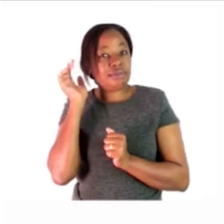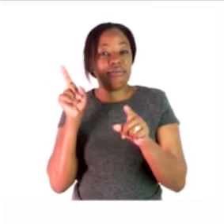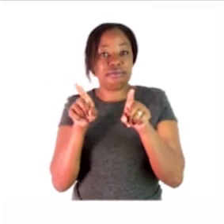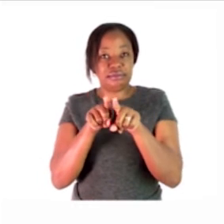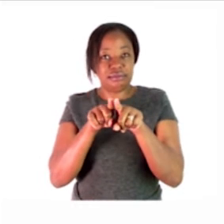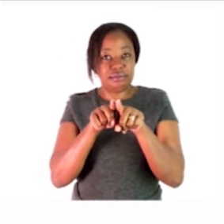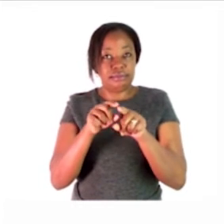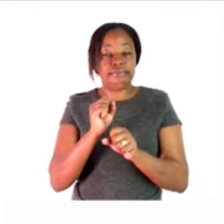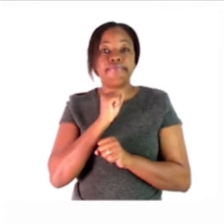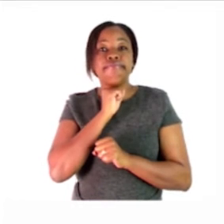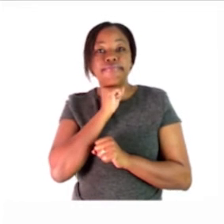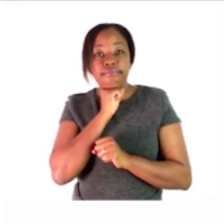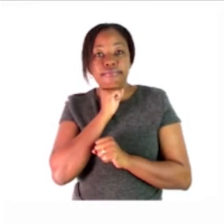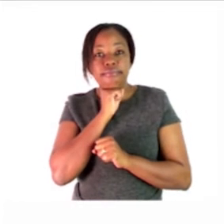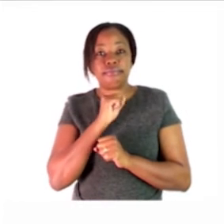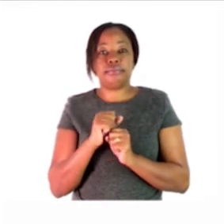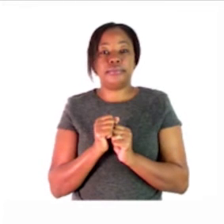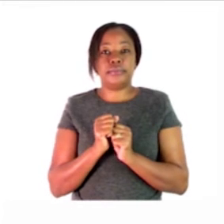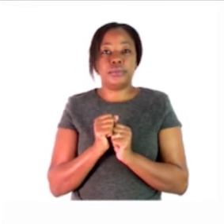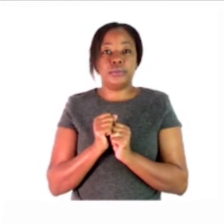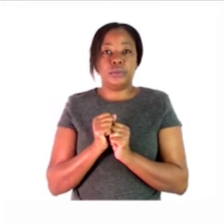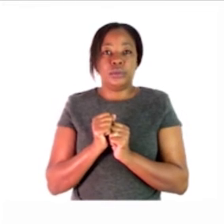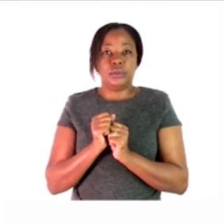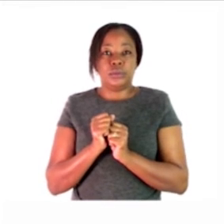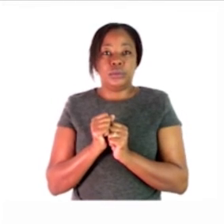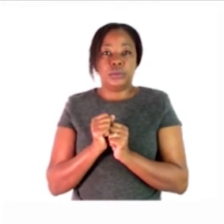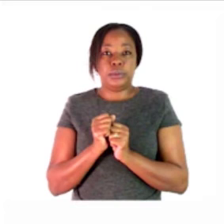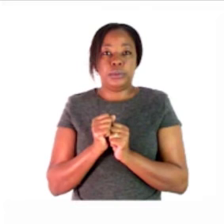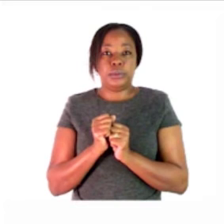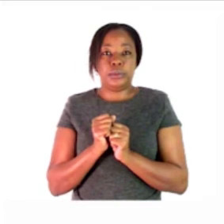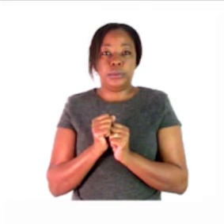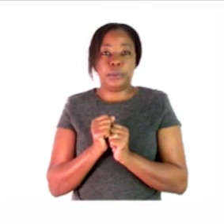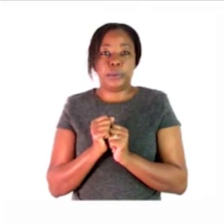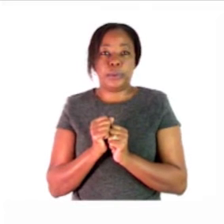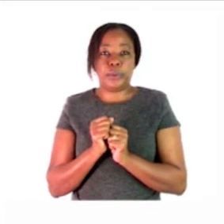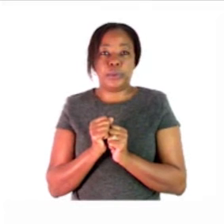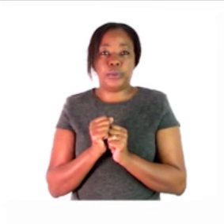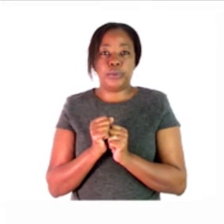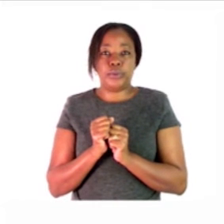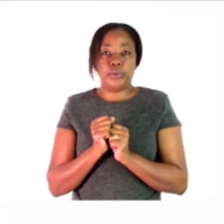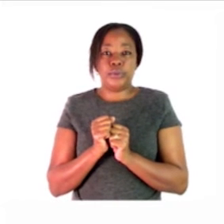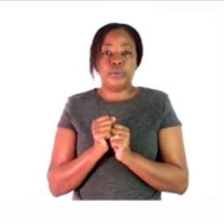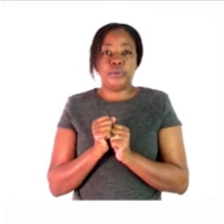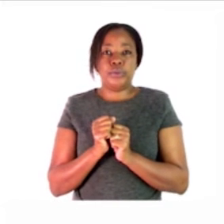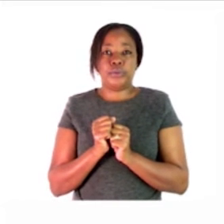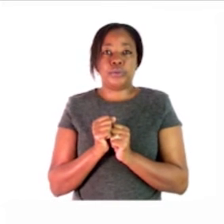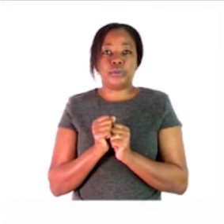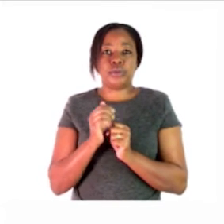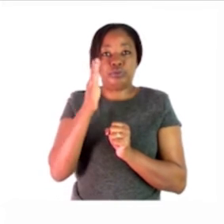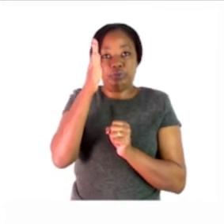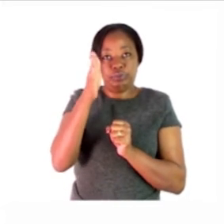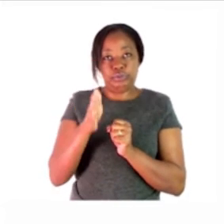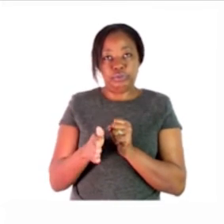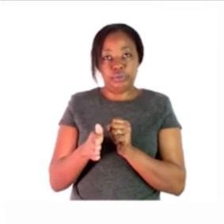you can spot out the difference between the two words. Now, those are the homonyms. Now, let's check on